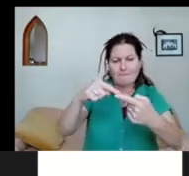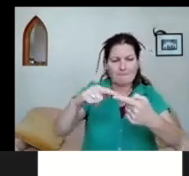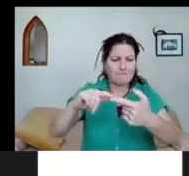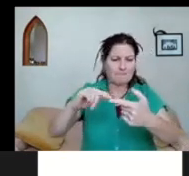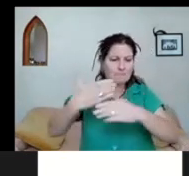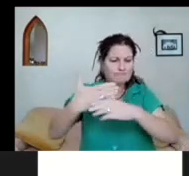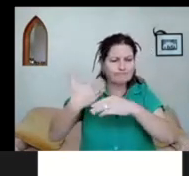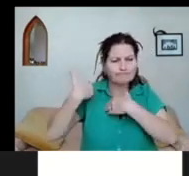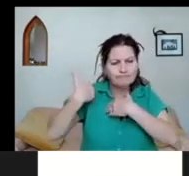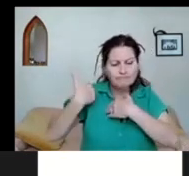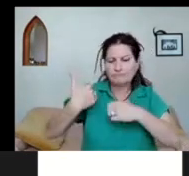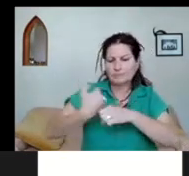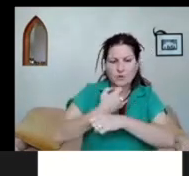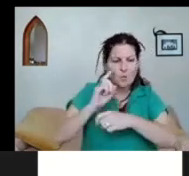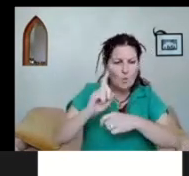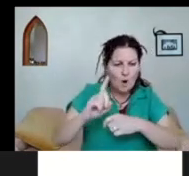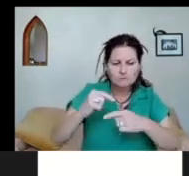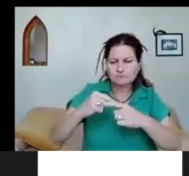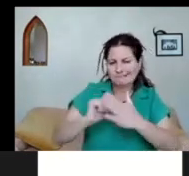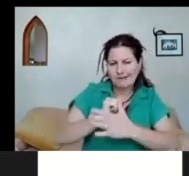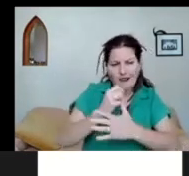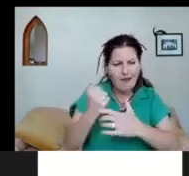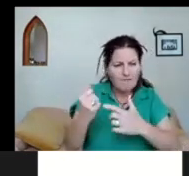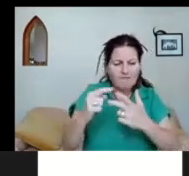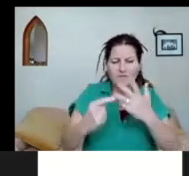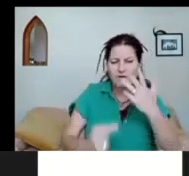the, and then it's not just